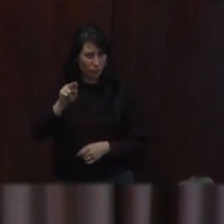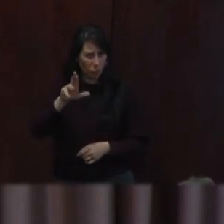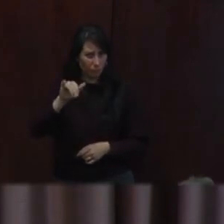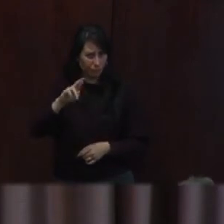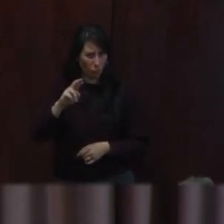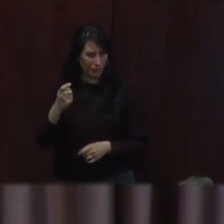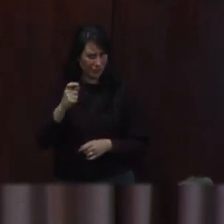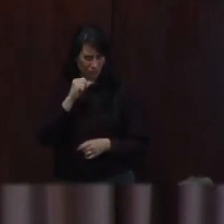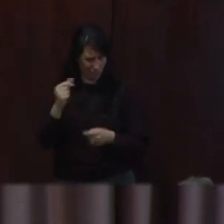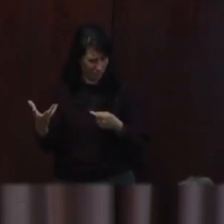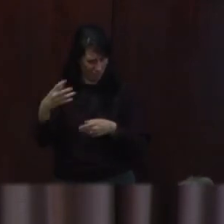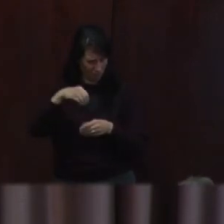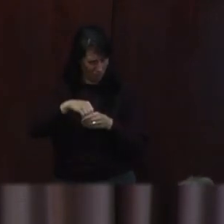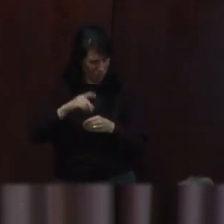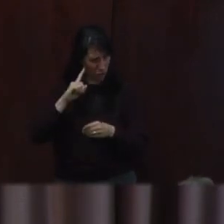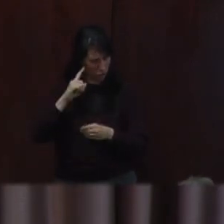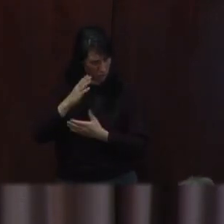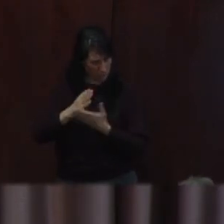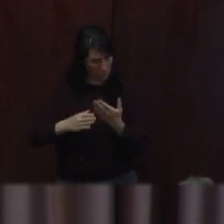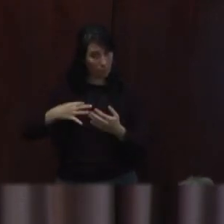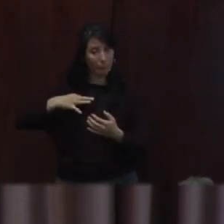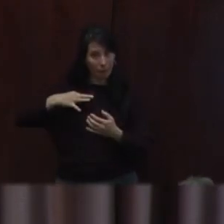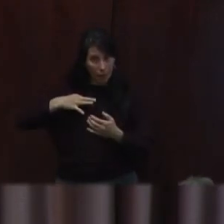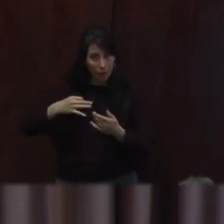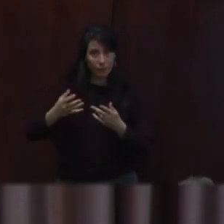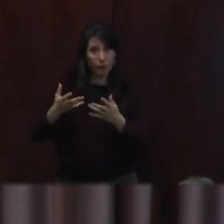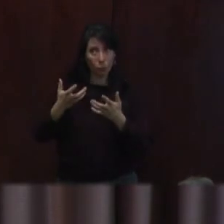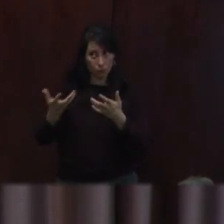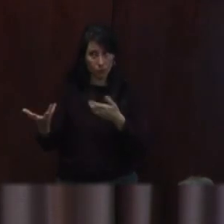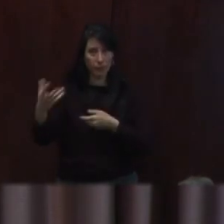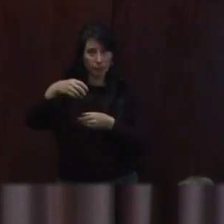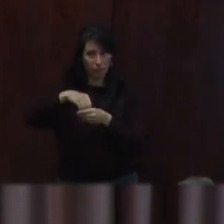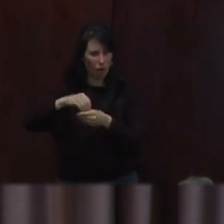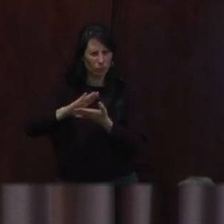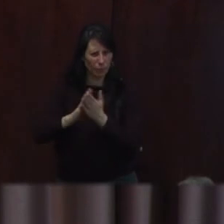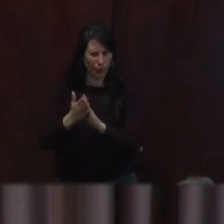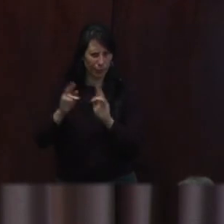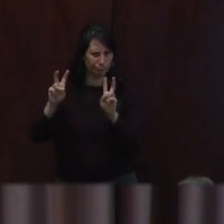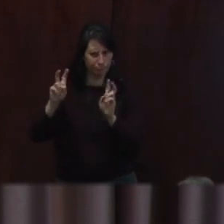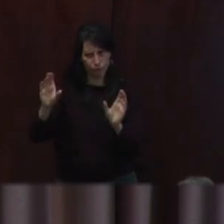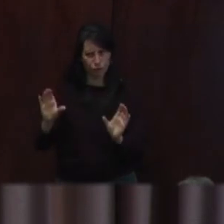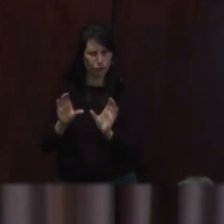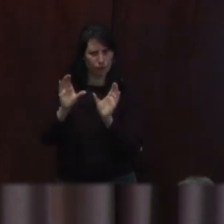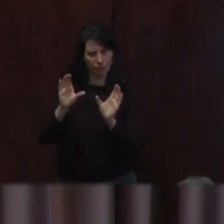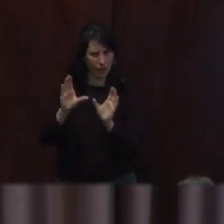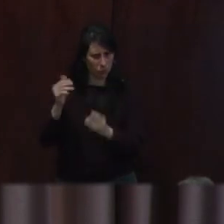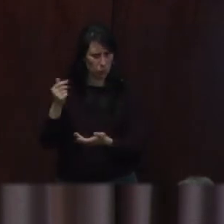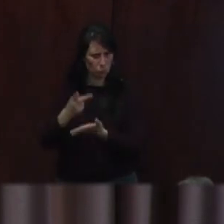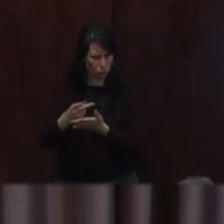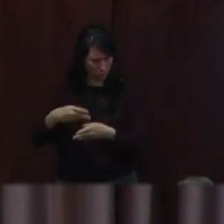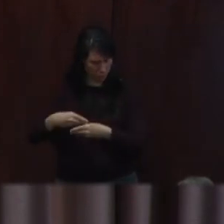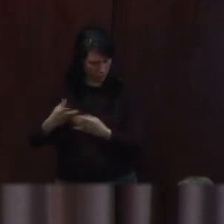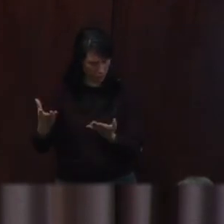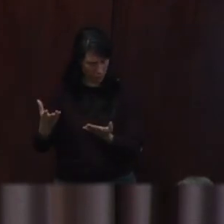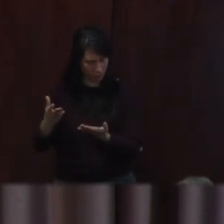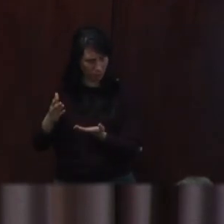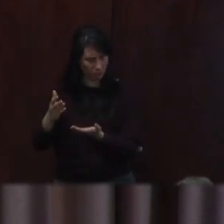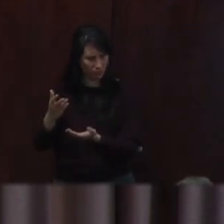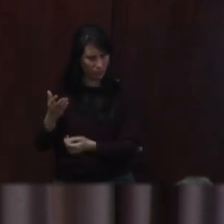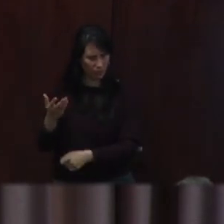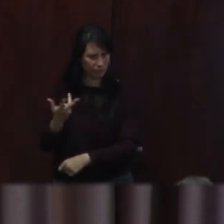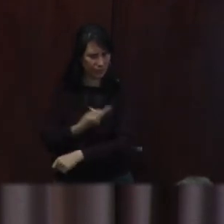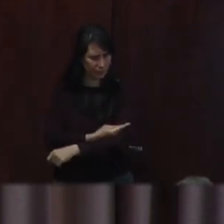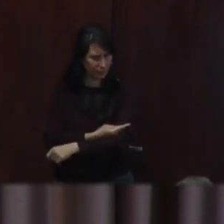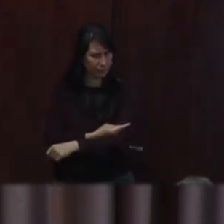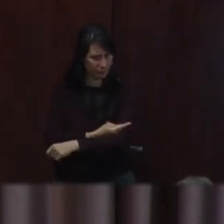that some of them are applying to be part of the get certified as well to be able to distribute the vaccines to the general public as the vaccine